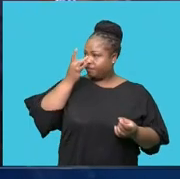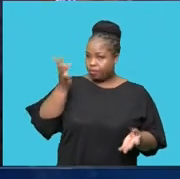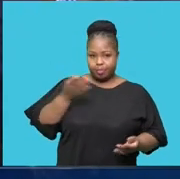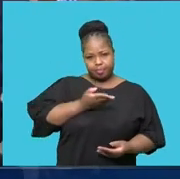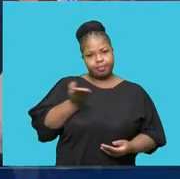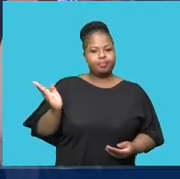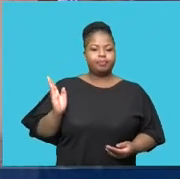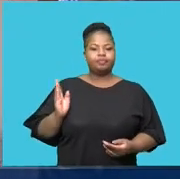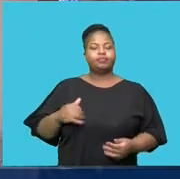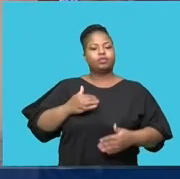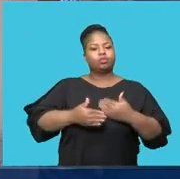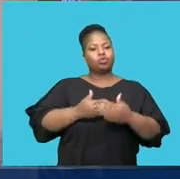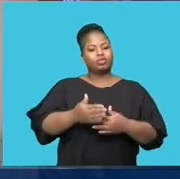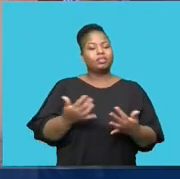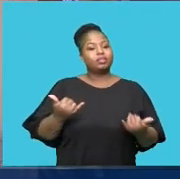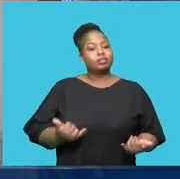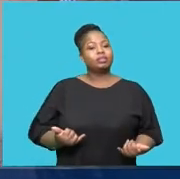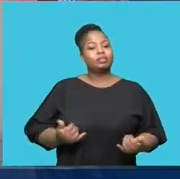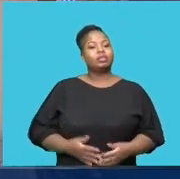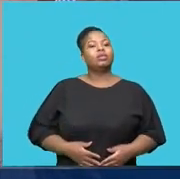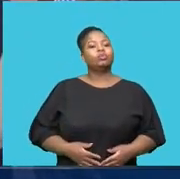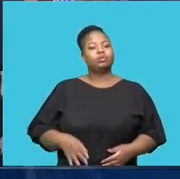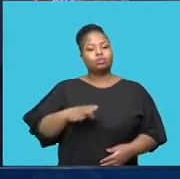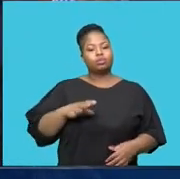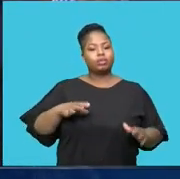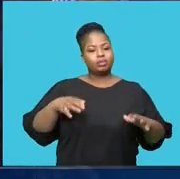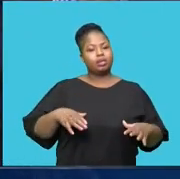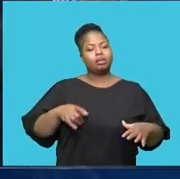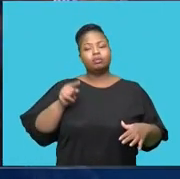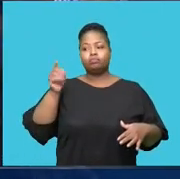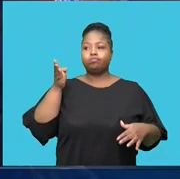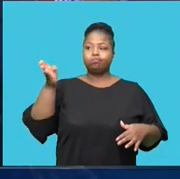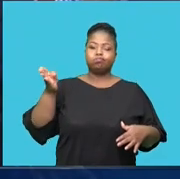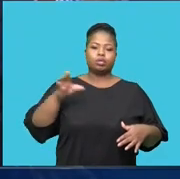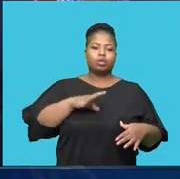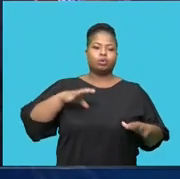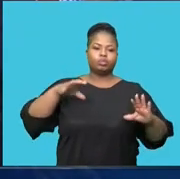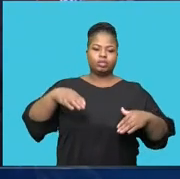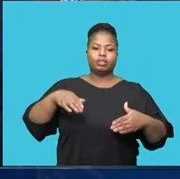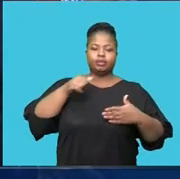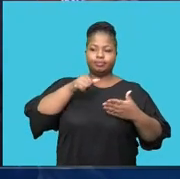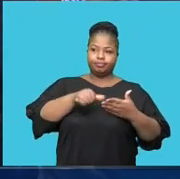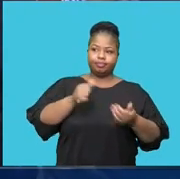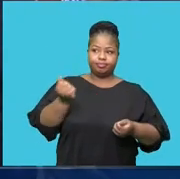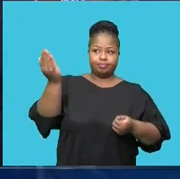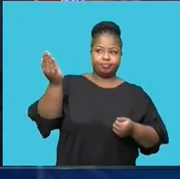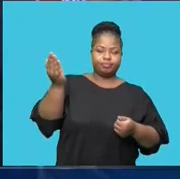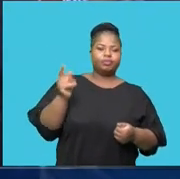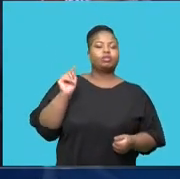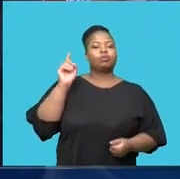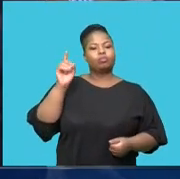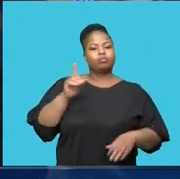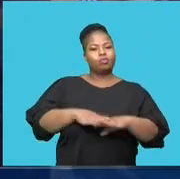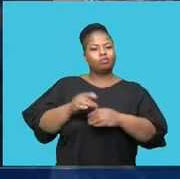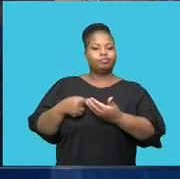on is the process. We're going to move here with Councillor Zimri, go to council, hand over the memorandum for further deliberations,